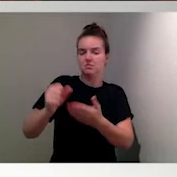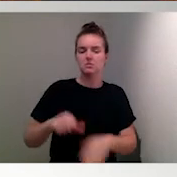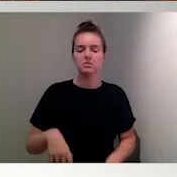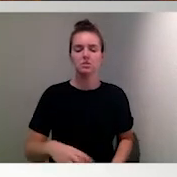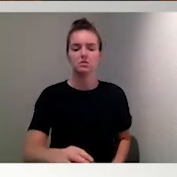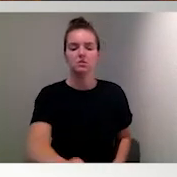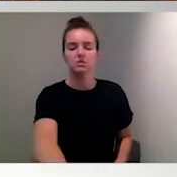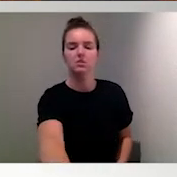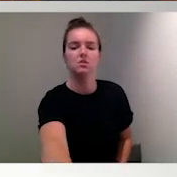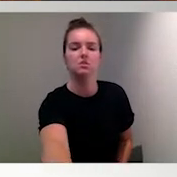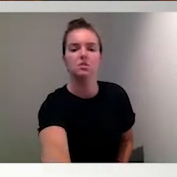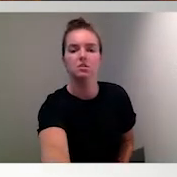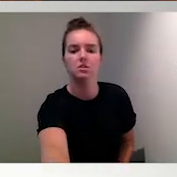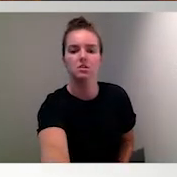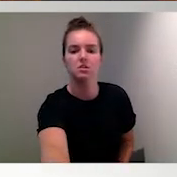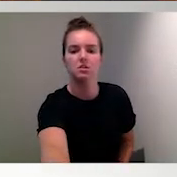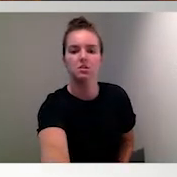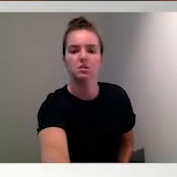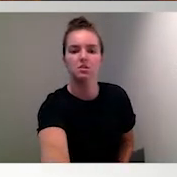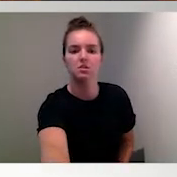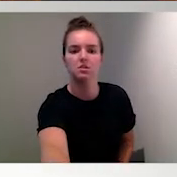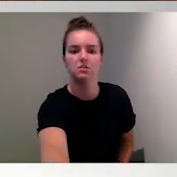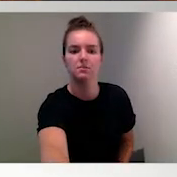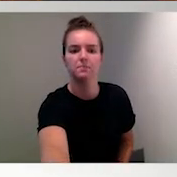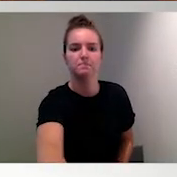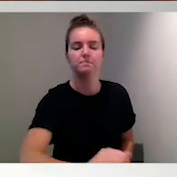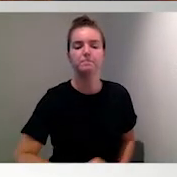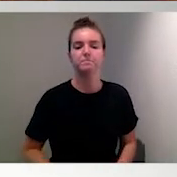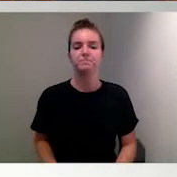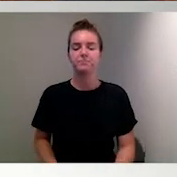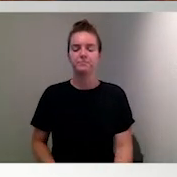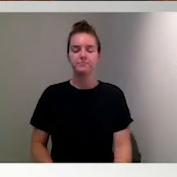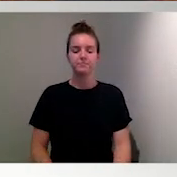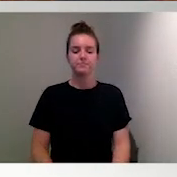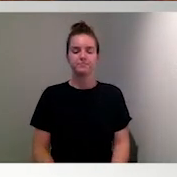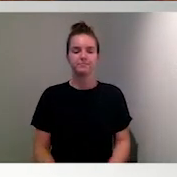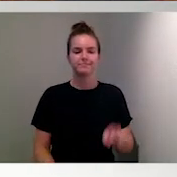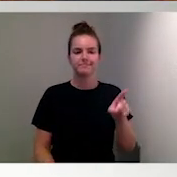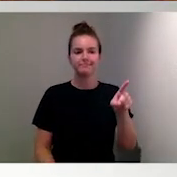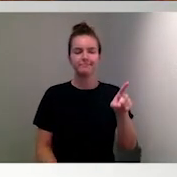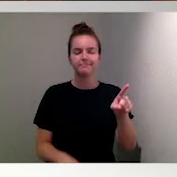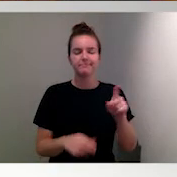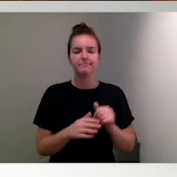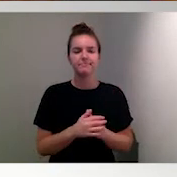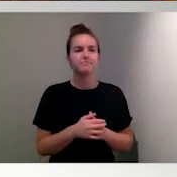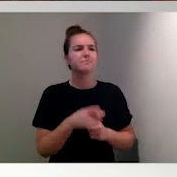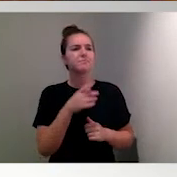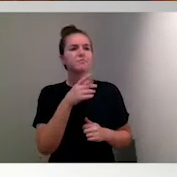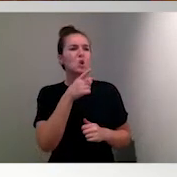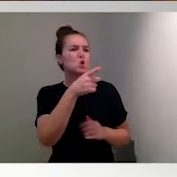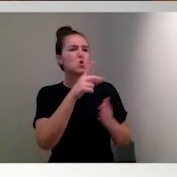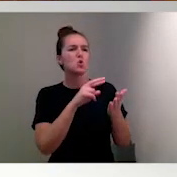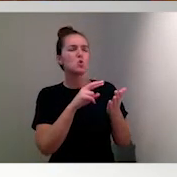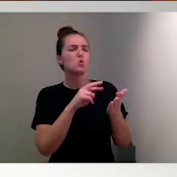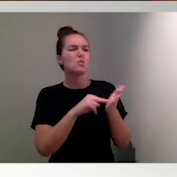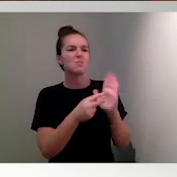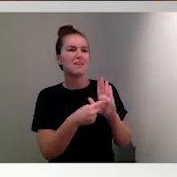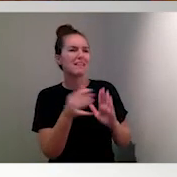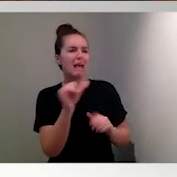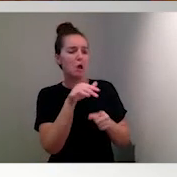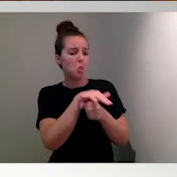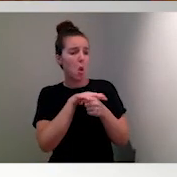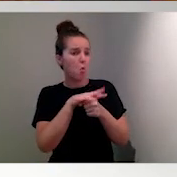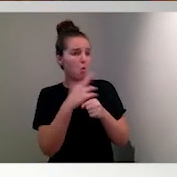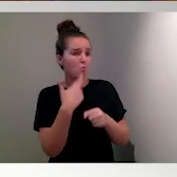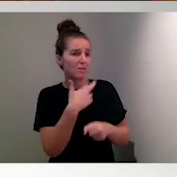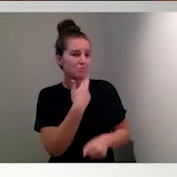that best suit for food allergies? So you mean just like local type restaurants? Well, of course, here in Orlando,